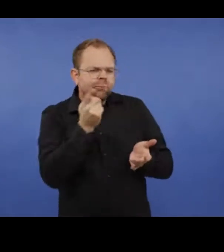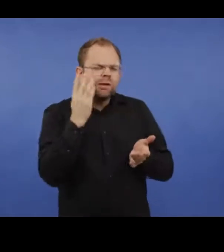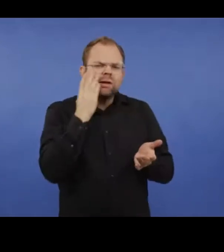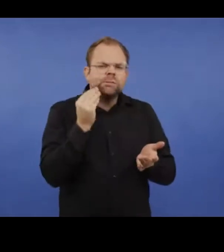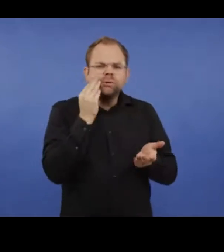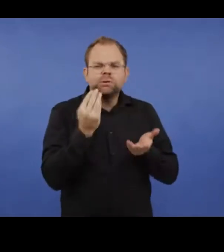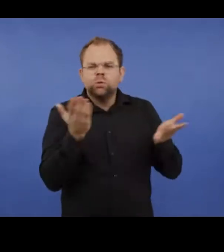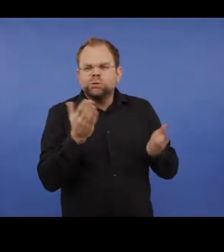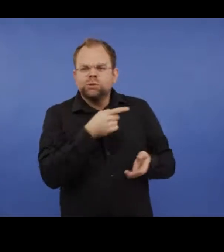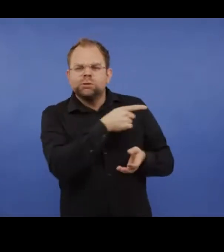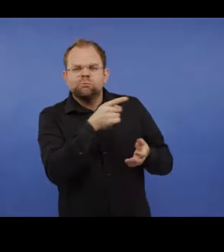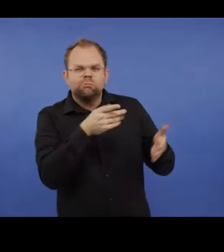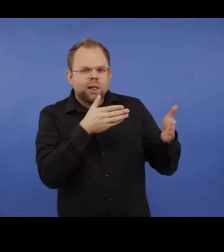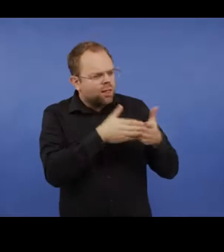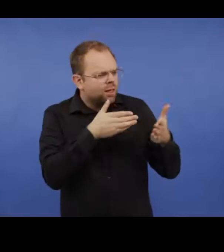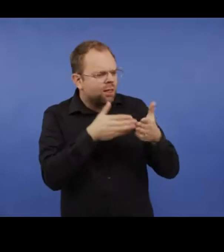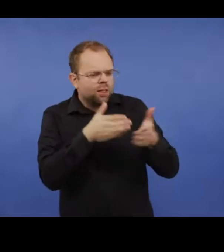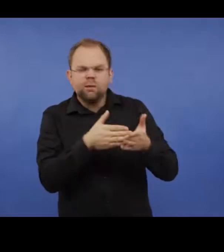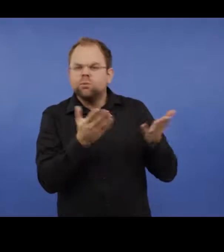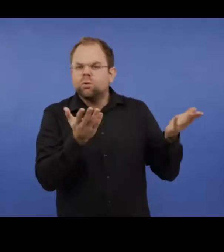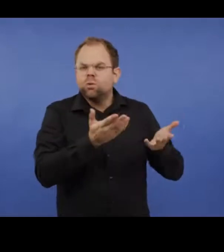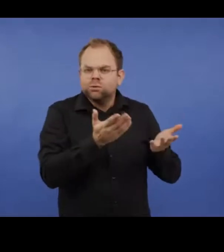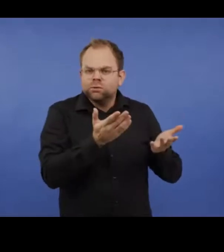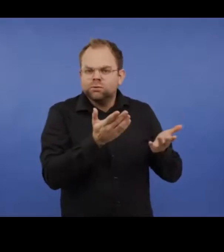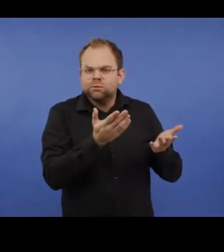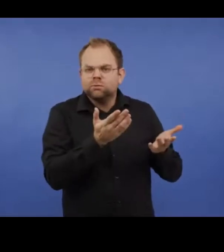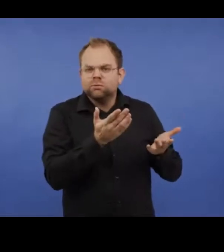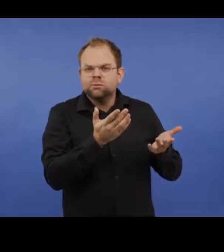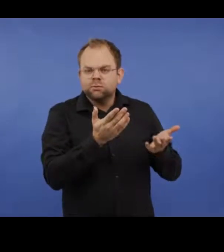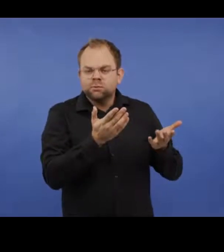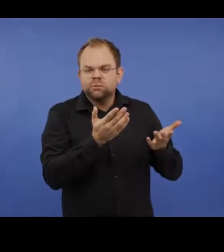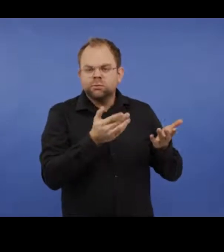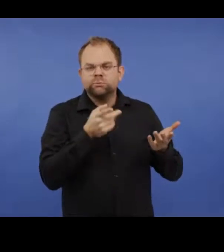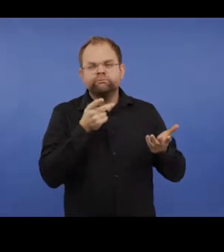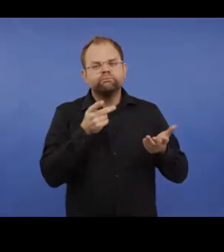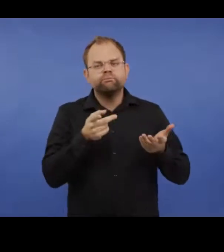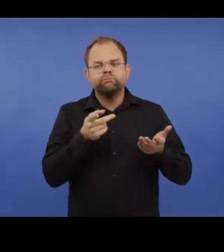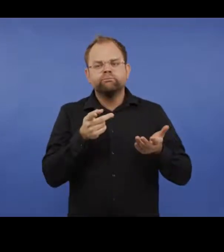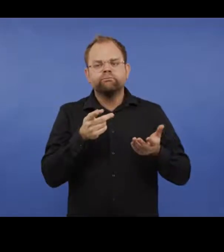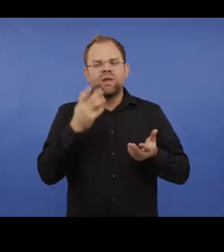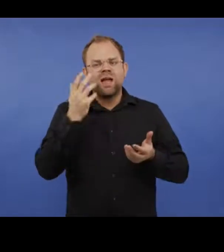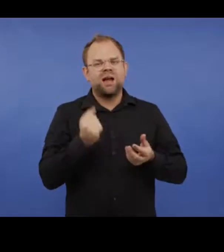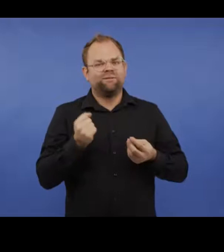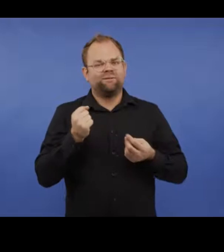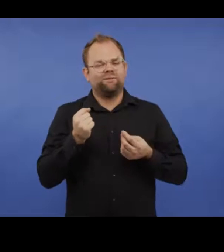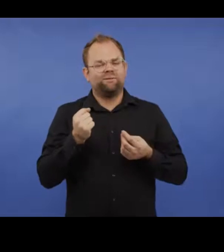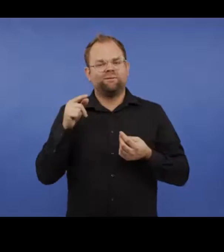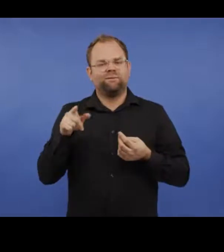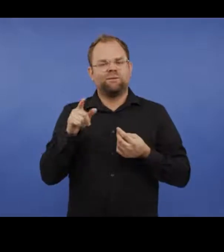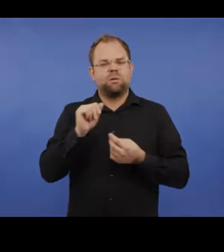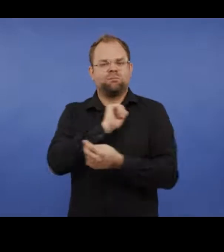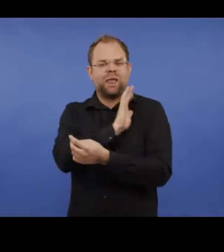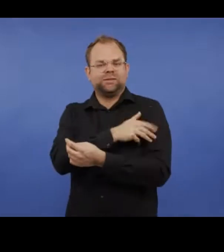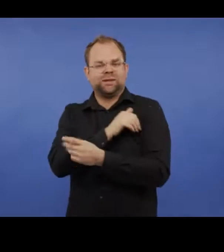I had in my life to go outside of Gaza was in 2017 when I went to the Council